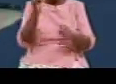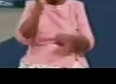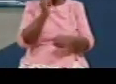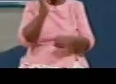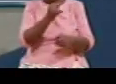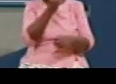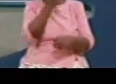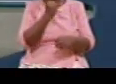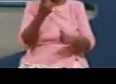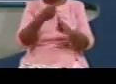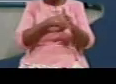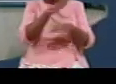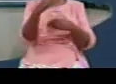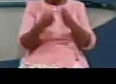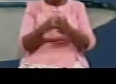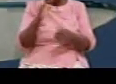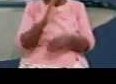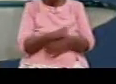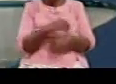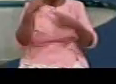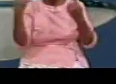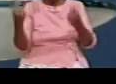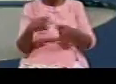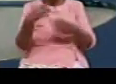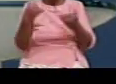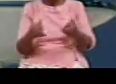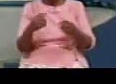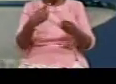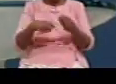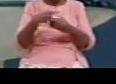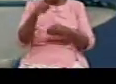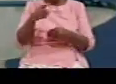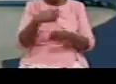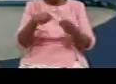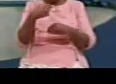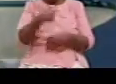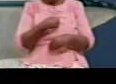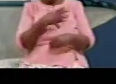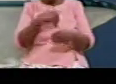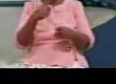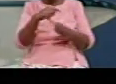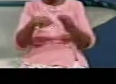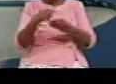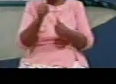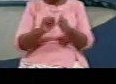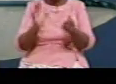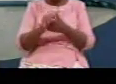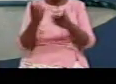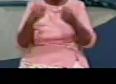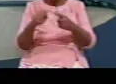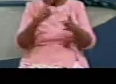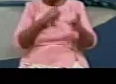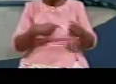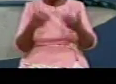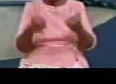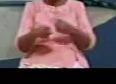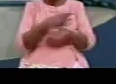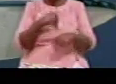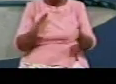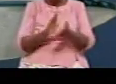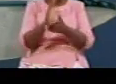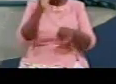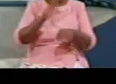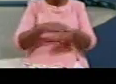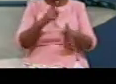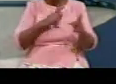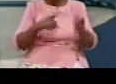about ourselves now, about you, about me, about everyone that will come to the Lord today and believe on the Lord